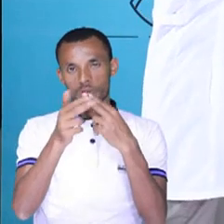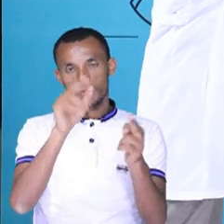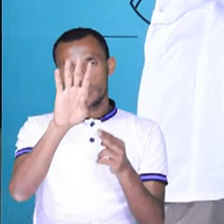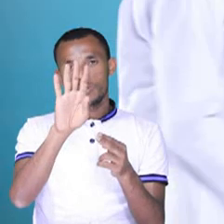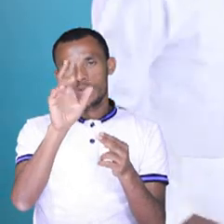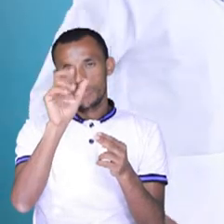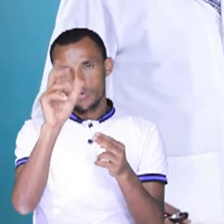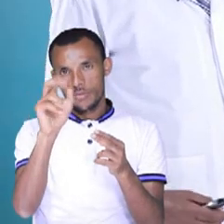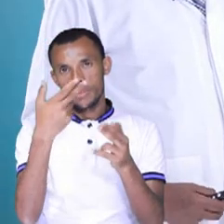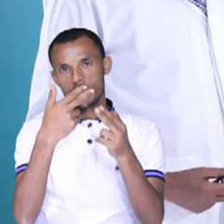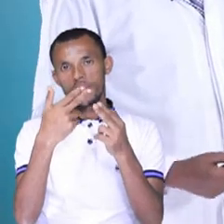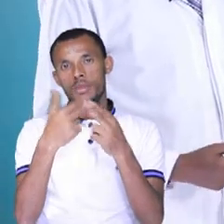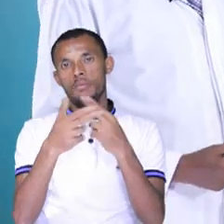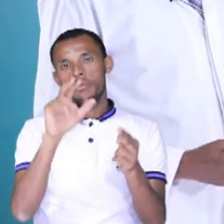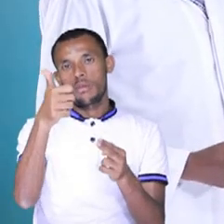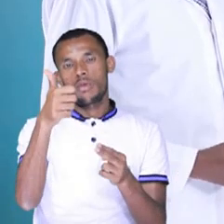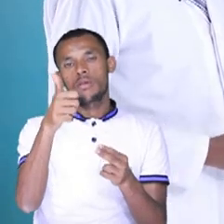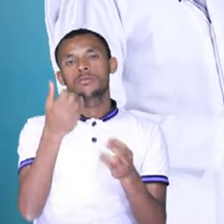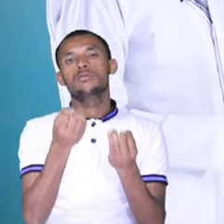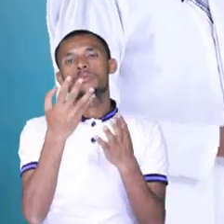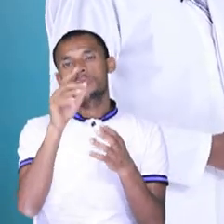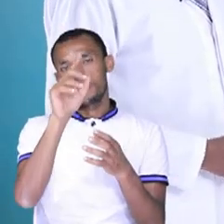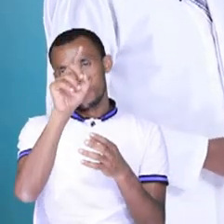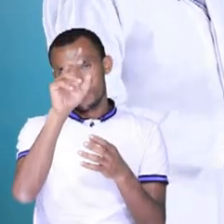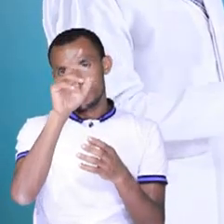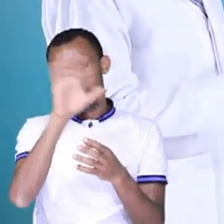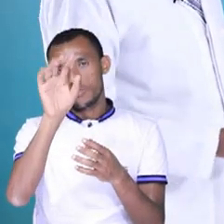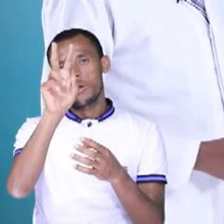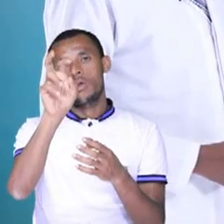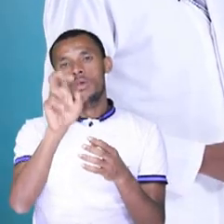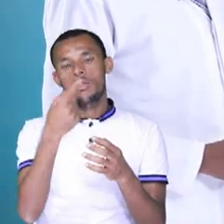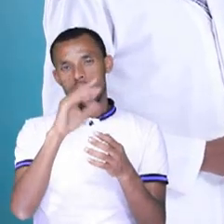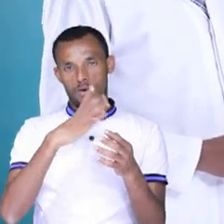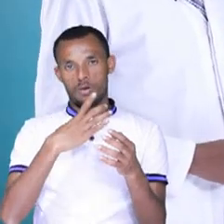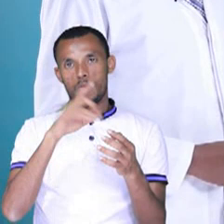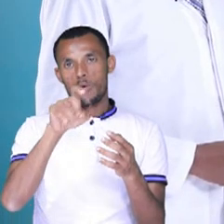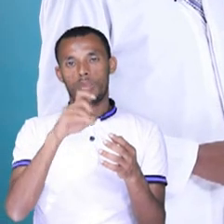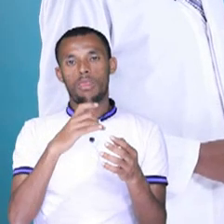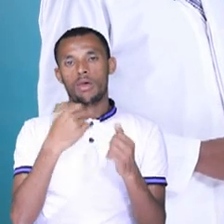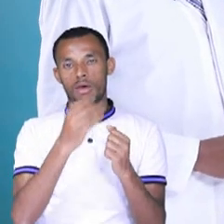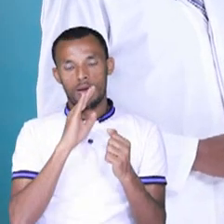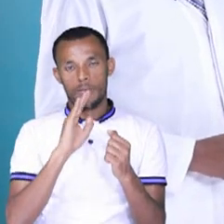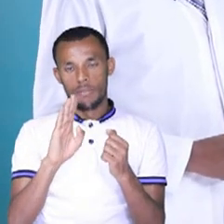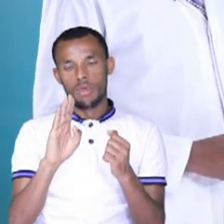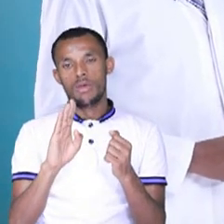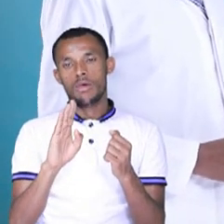4, 12 times 10, 120 it comes. So the committee can be formed